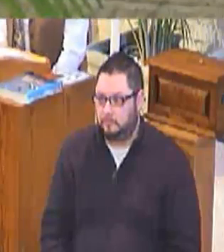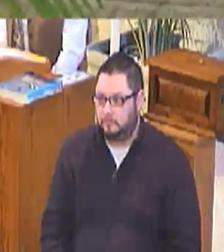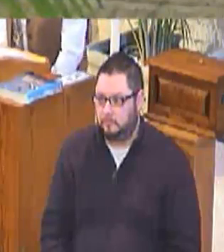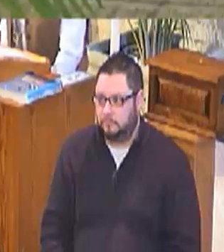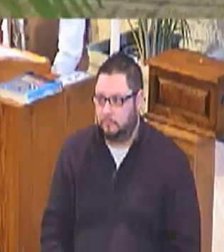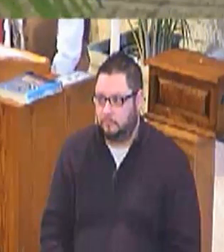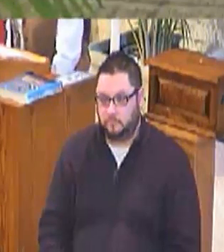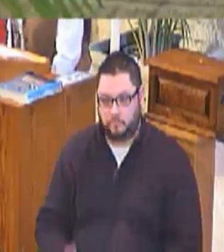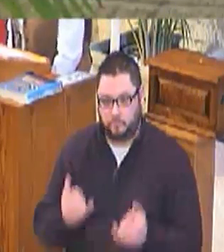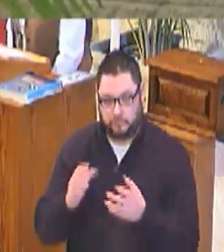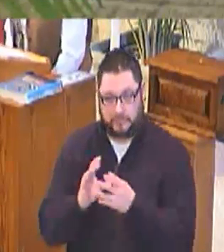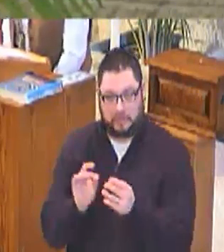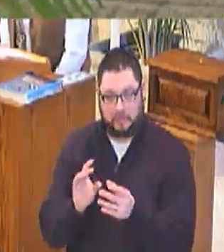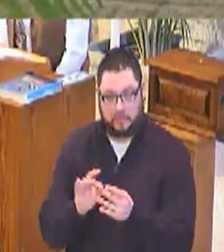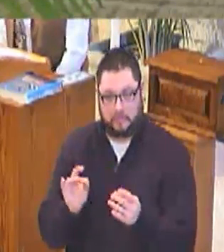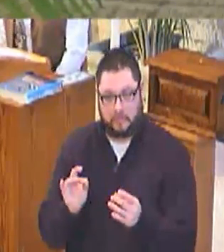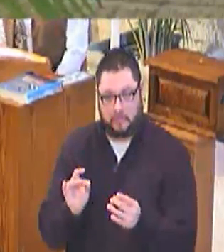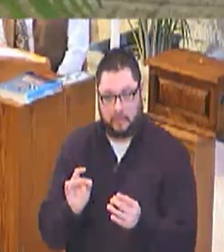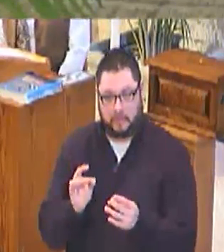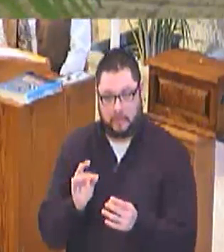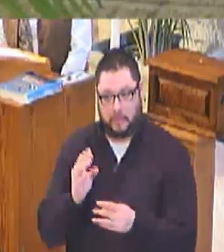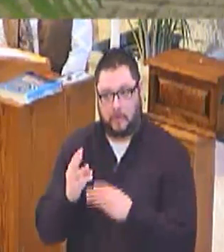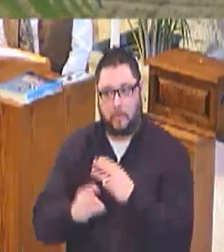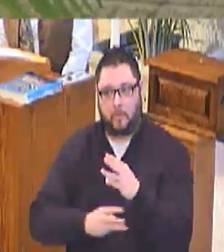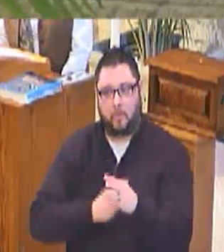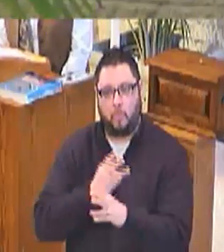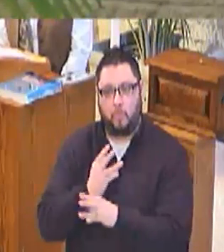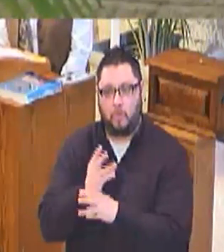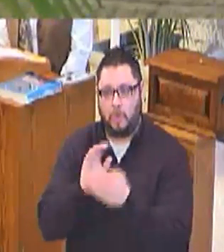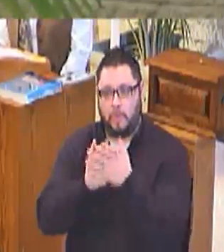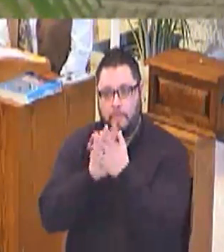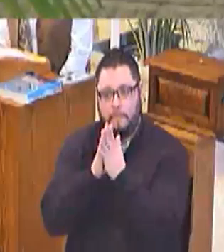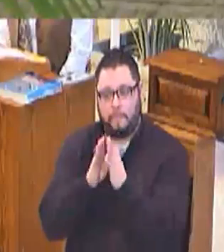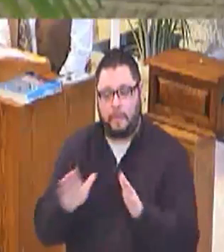The word for today is world peace.